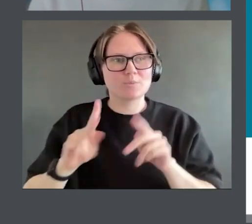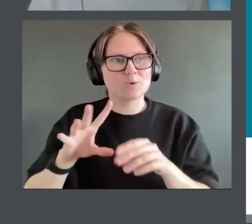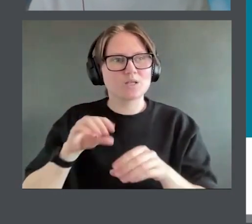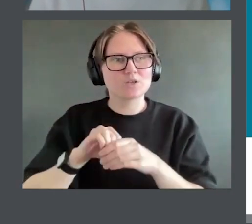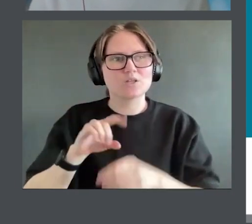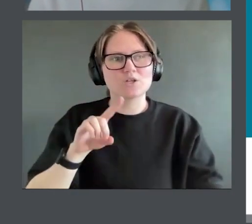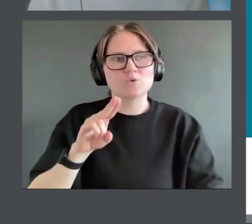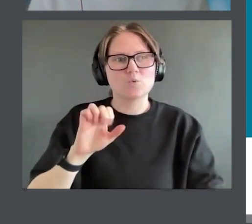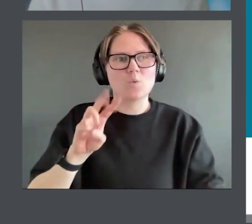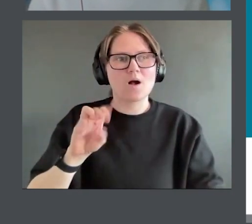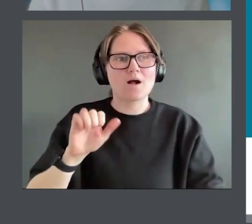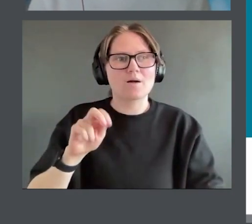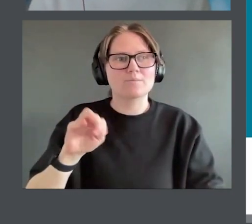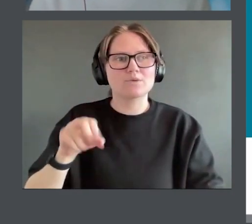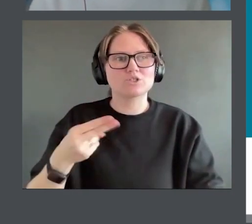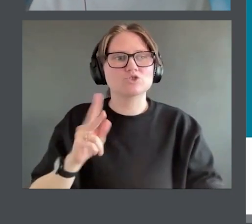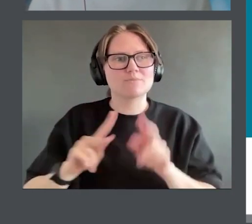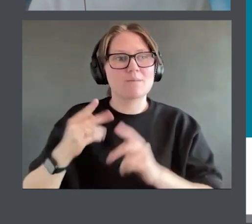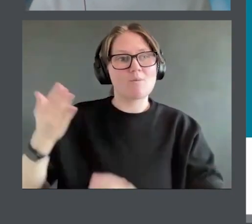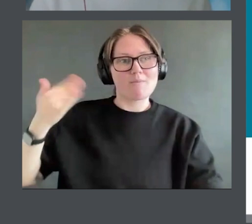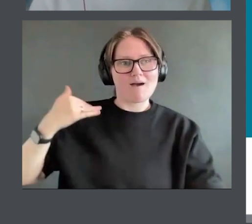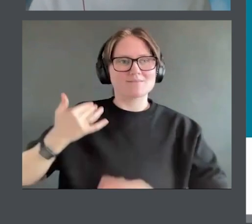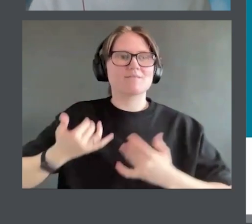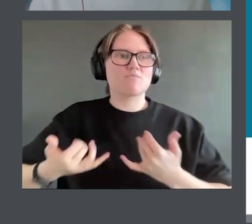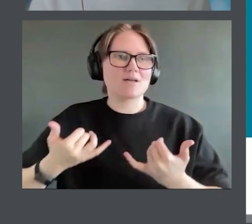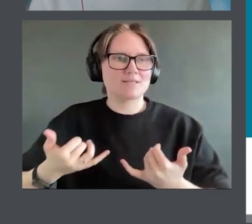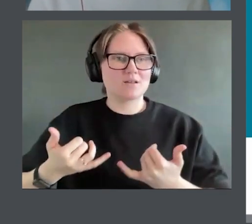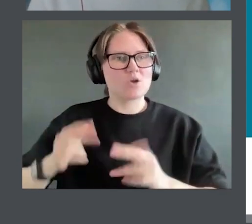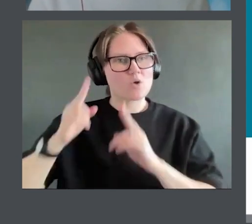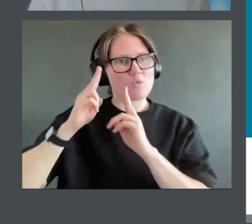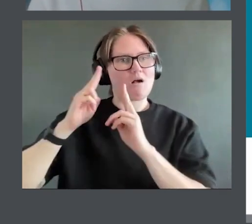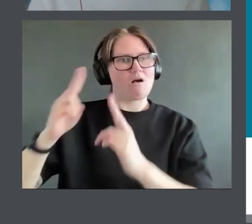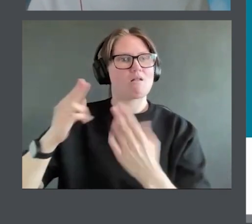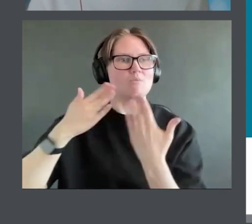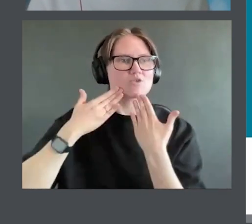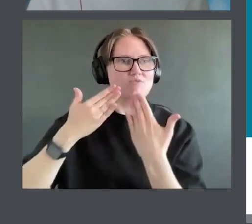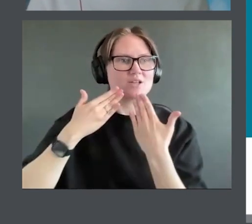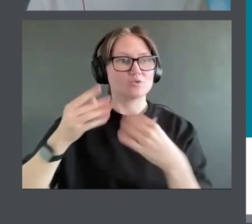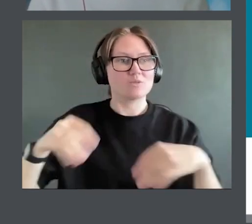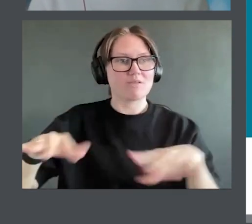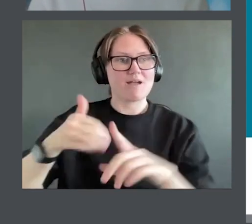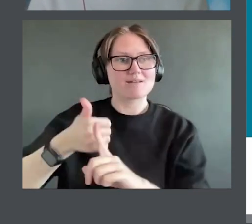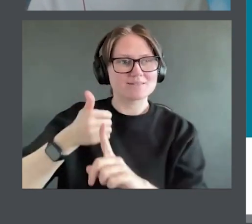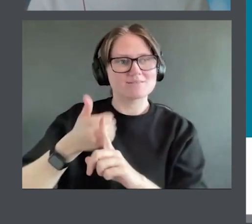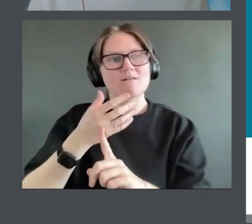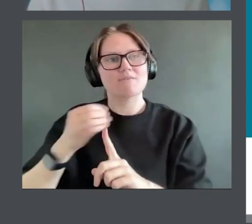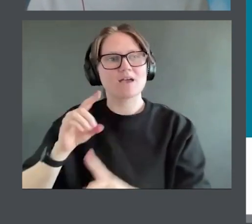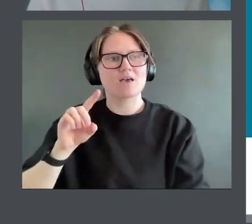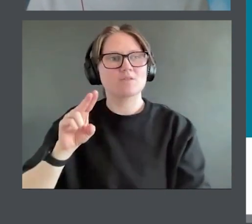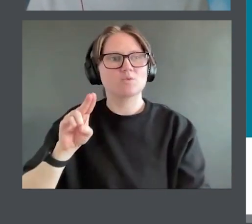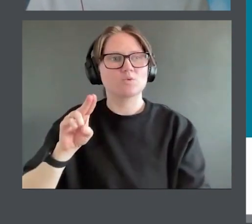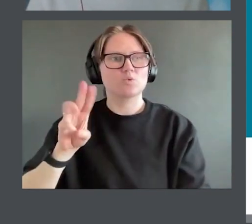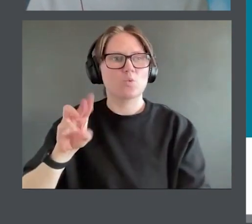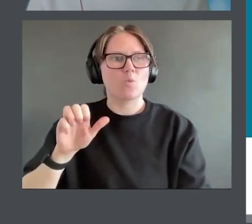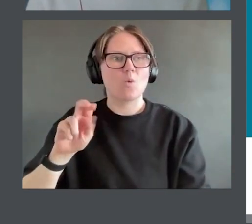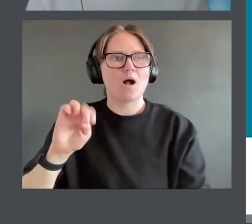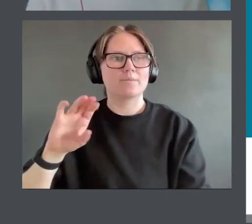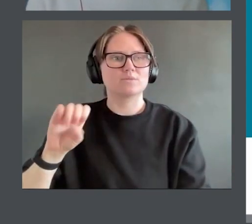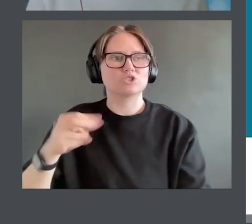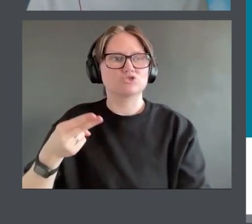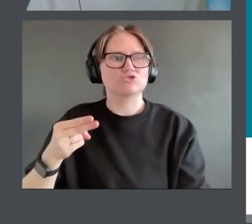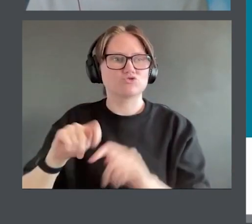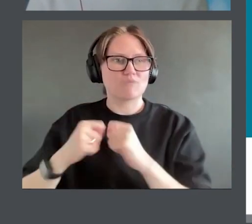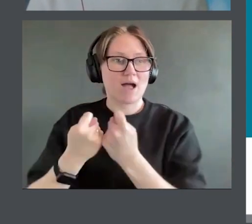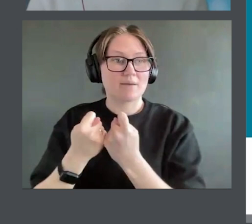people, past and present. We honor with gratitude the land itself and the Duwamish tribe. This acknowledgement does not